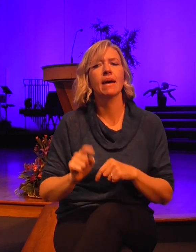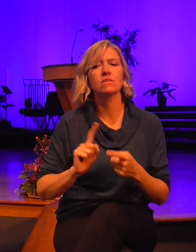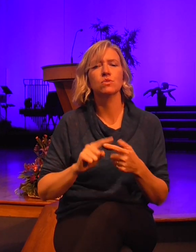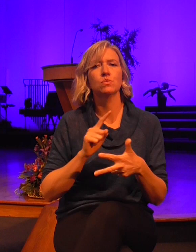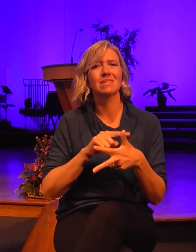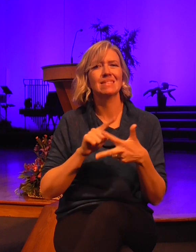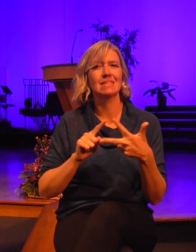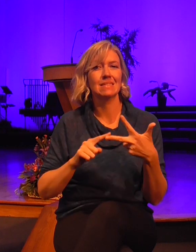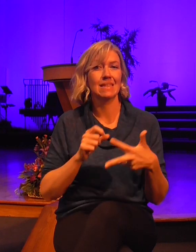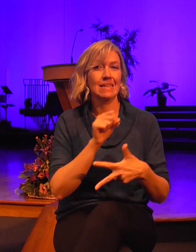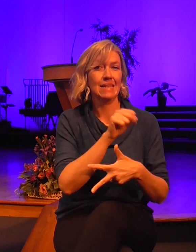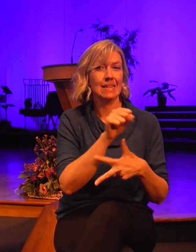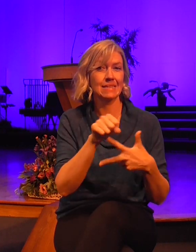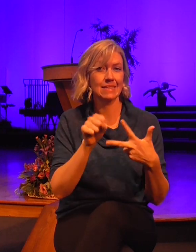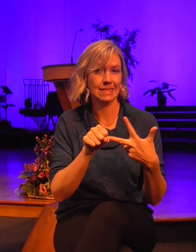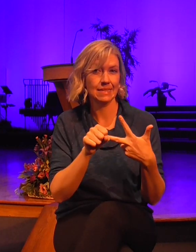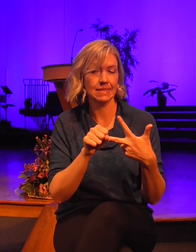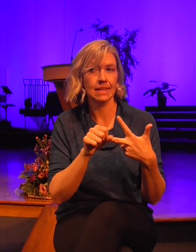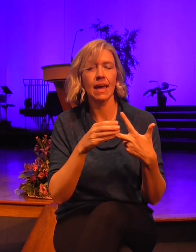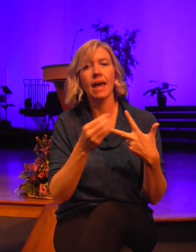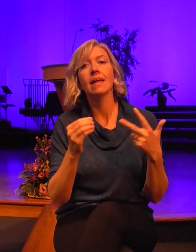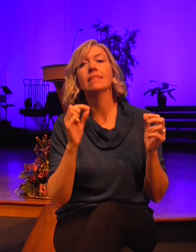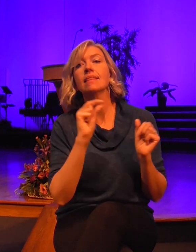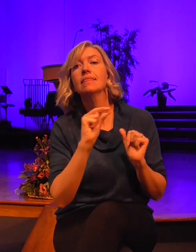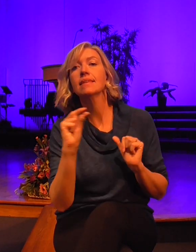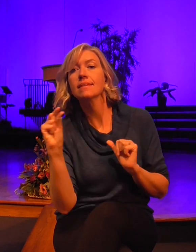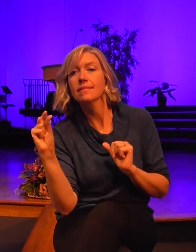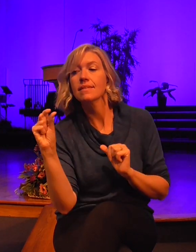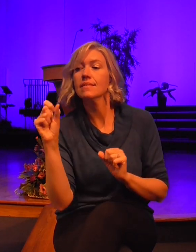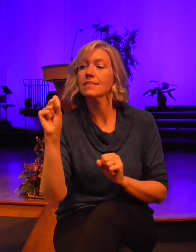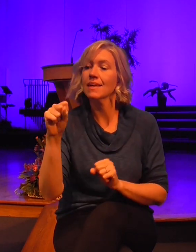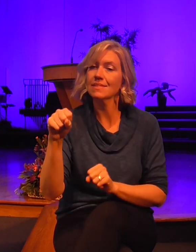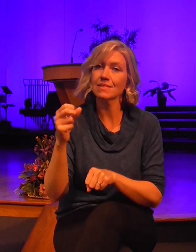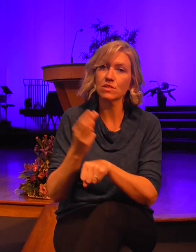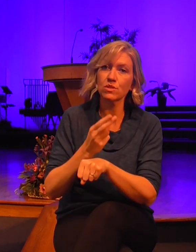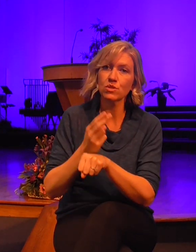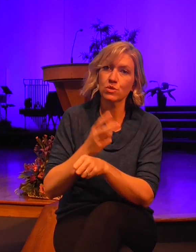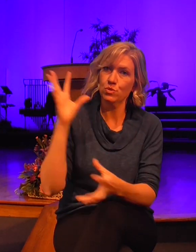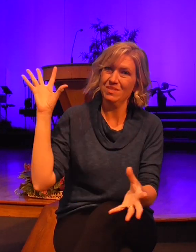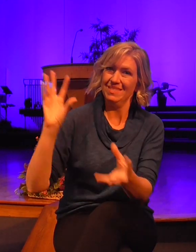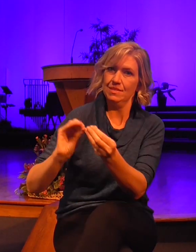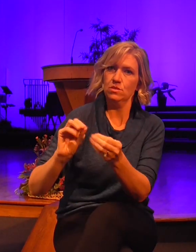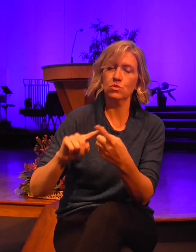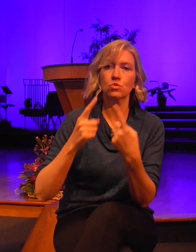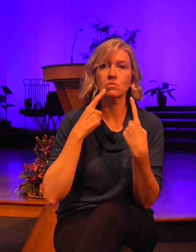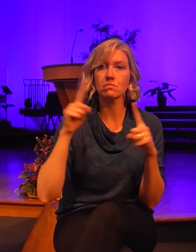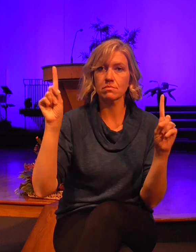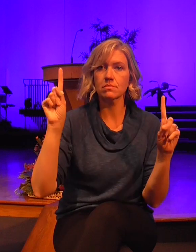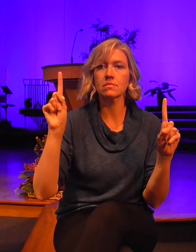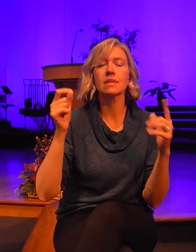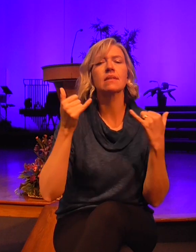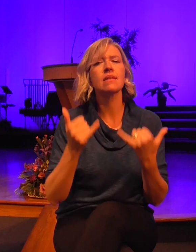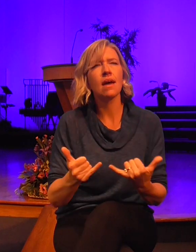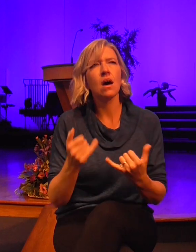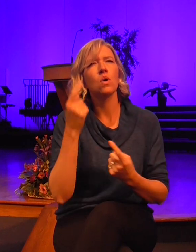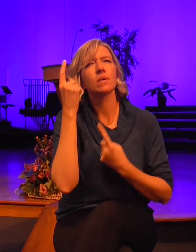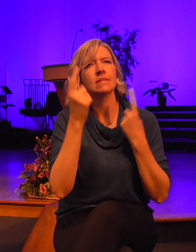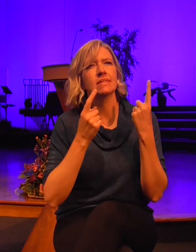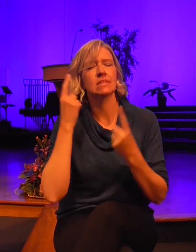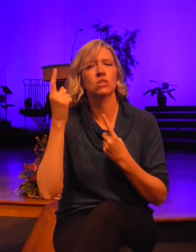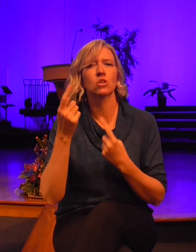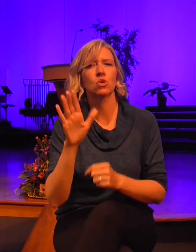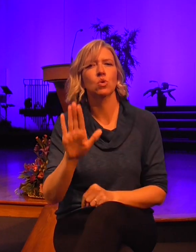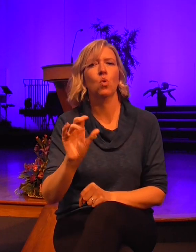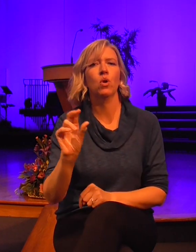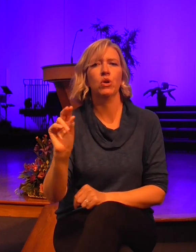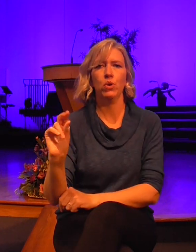say yes to and the little yeses we want to utilize to achieve that, we can now consider what are the